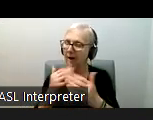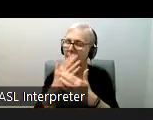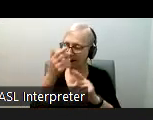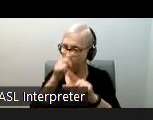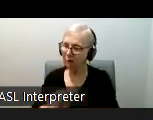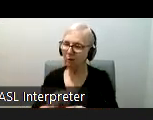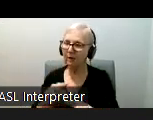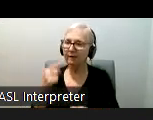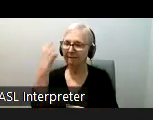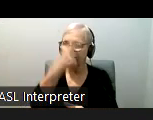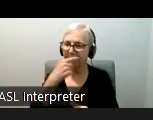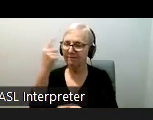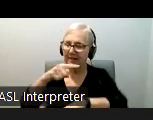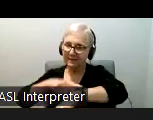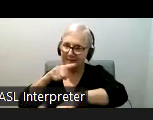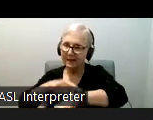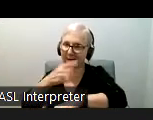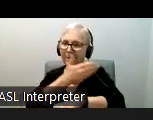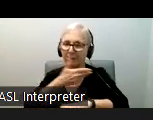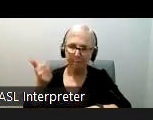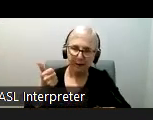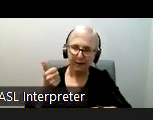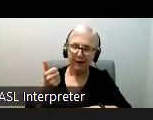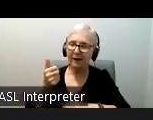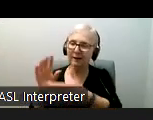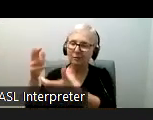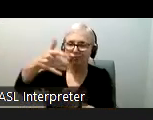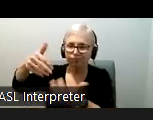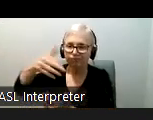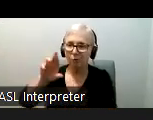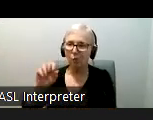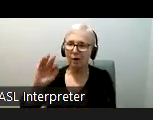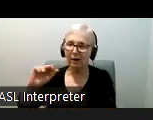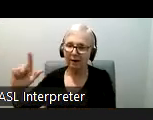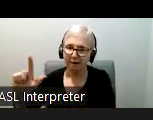FaceTime is the best. I've got to hang out with Raquel and cross-train each